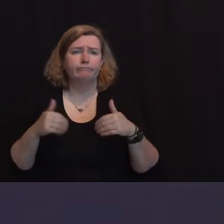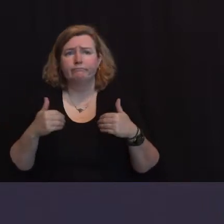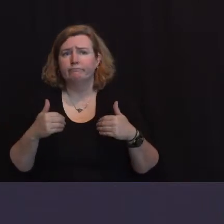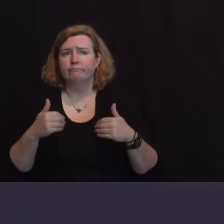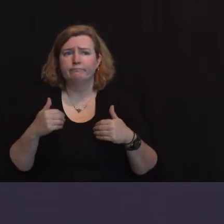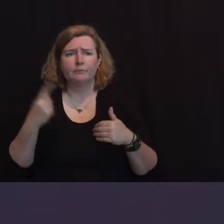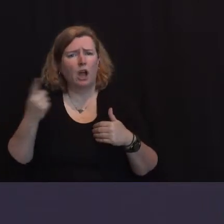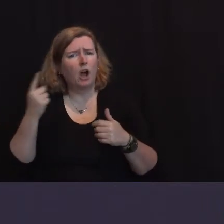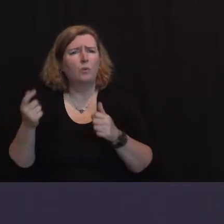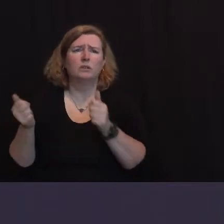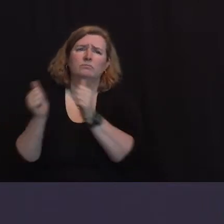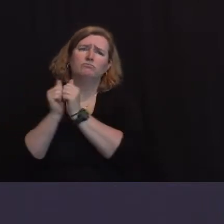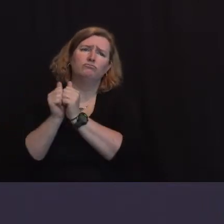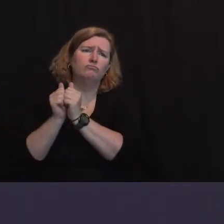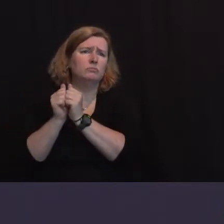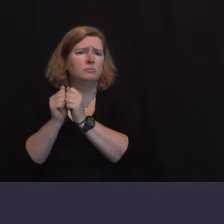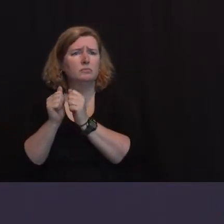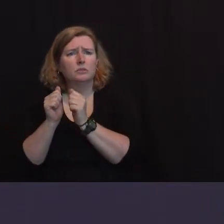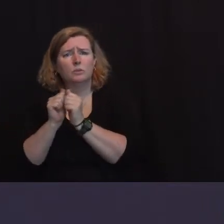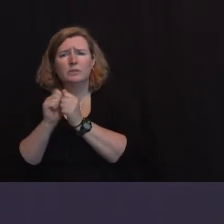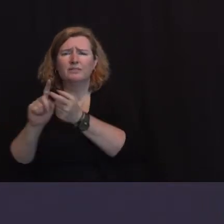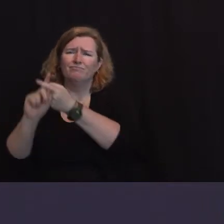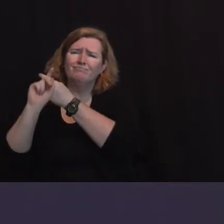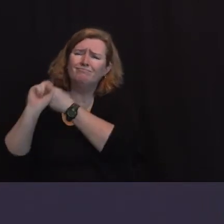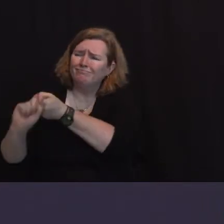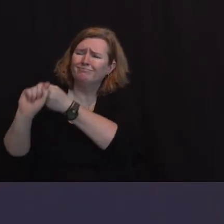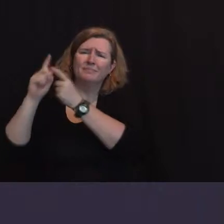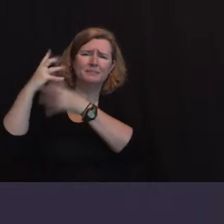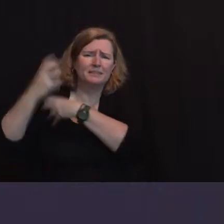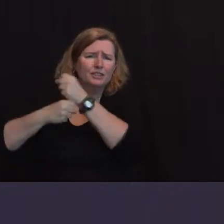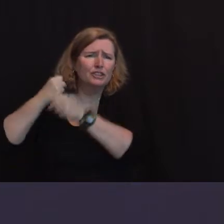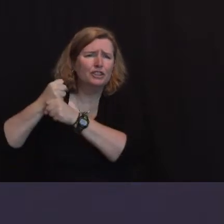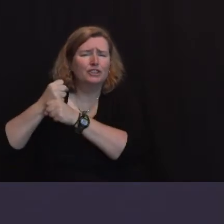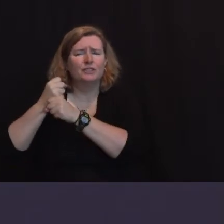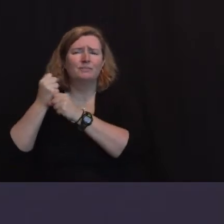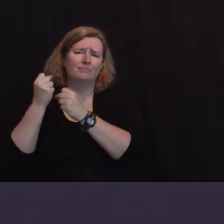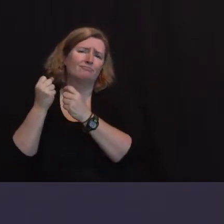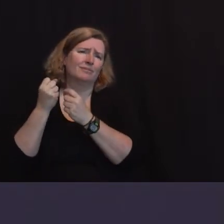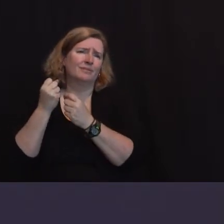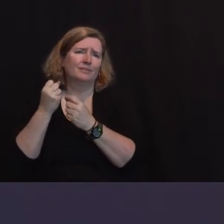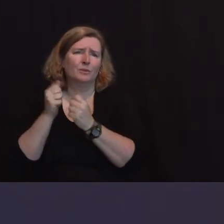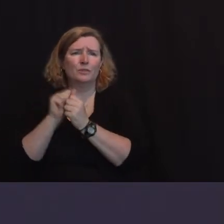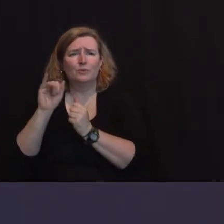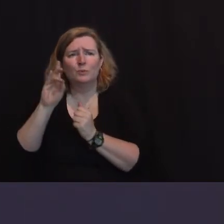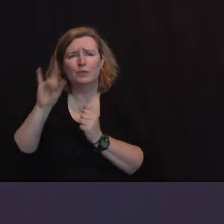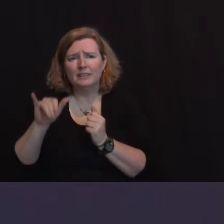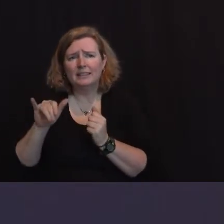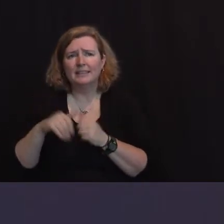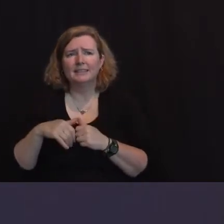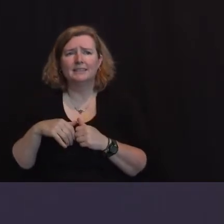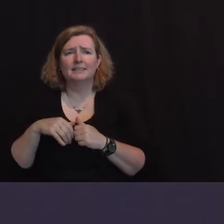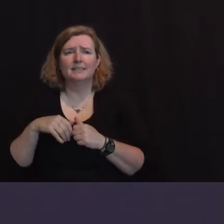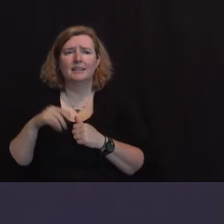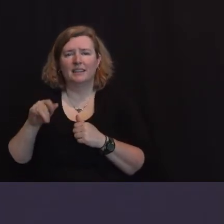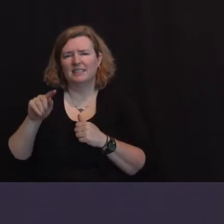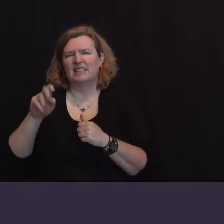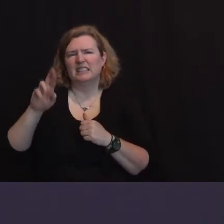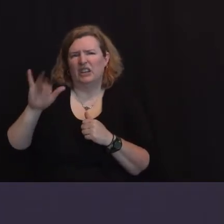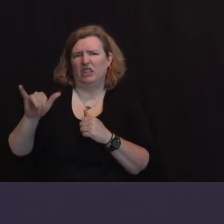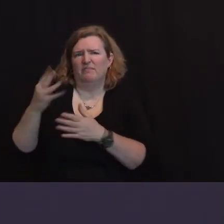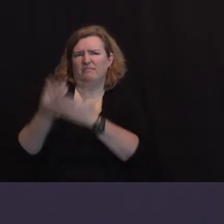in Morris County, or in any number of activities in the state. Terry passed, I guess, Friday or